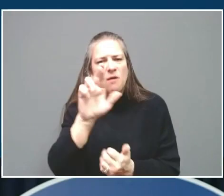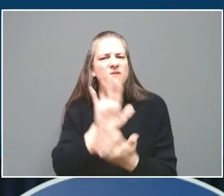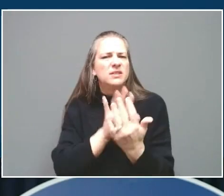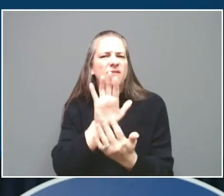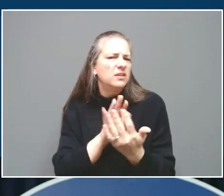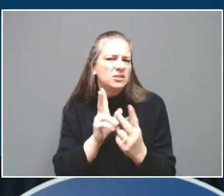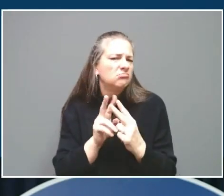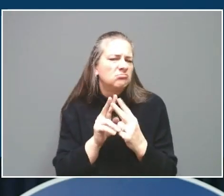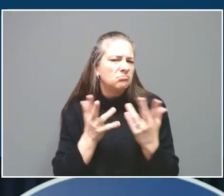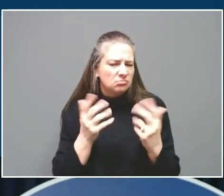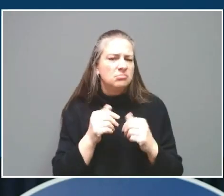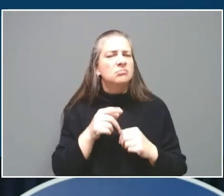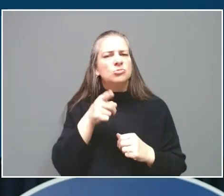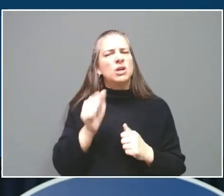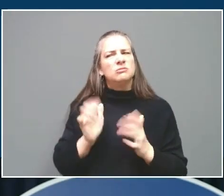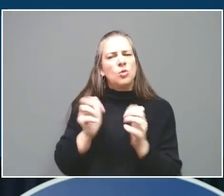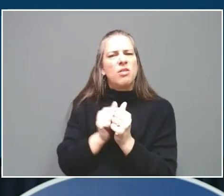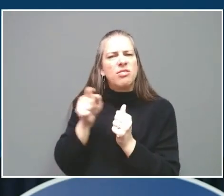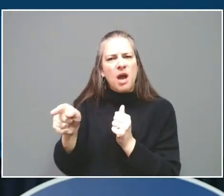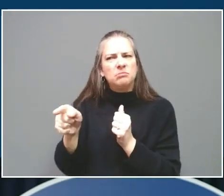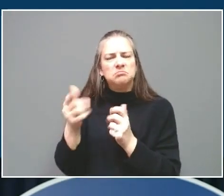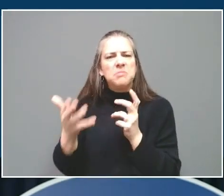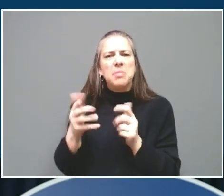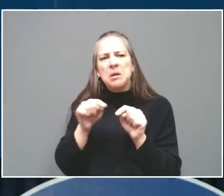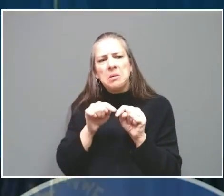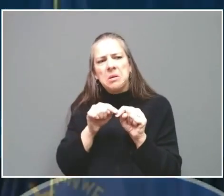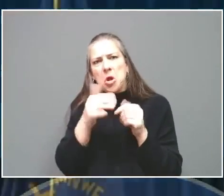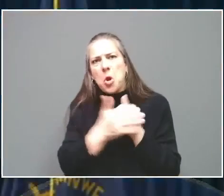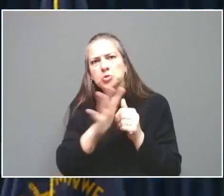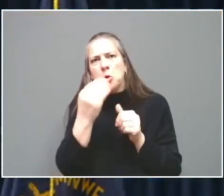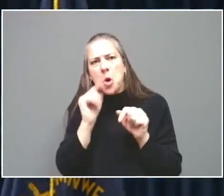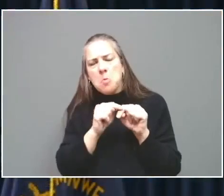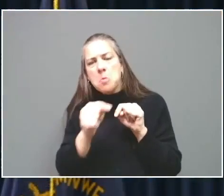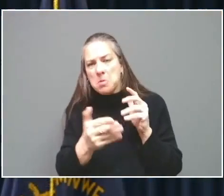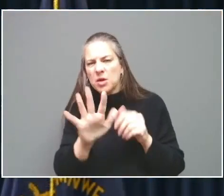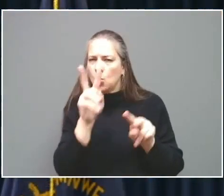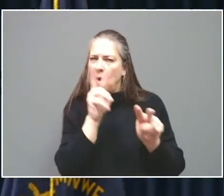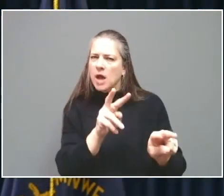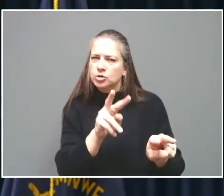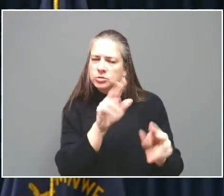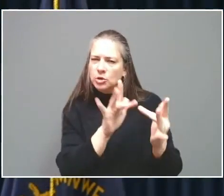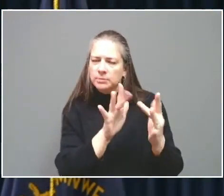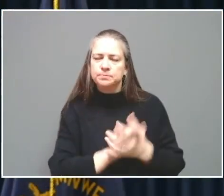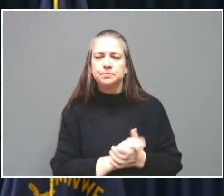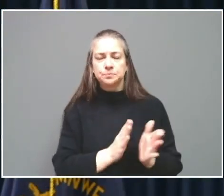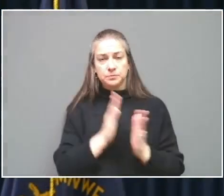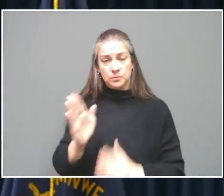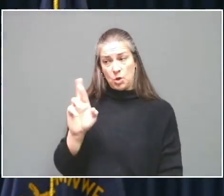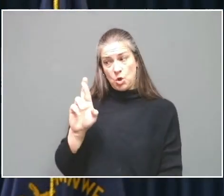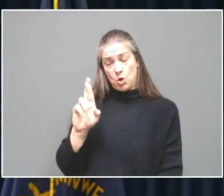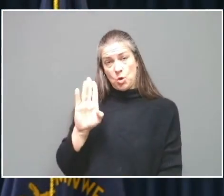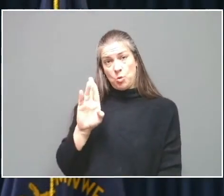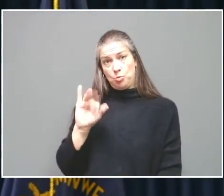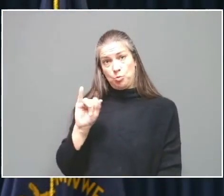that might be accounting over that day. Bridges. The Transportation Cabinet continues to gain ground on restoring